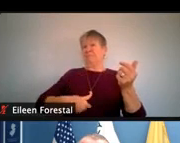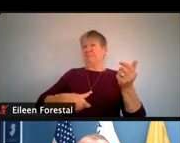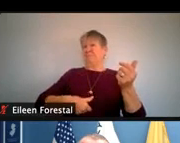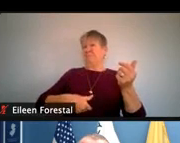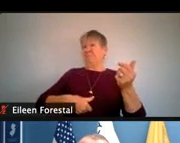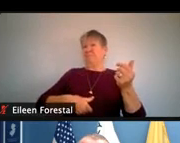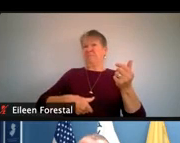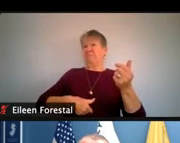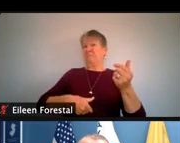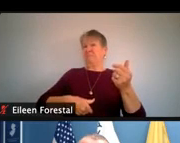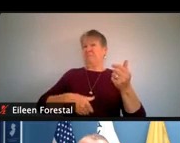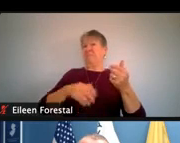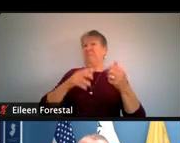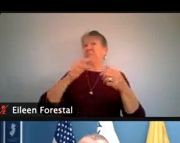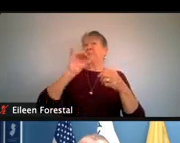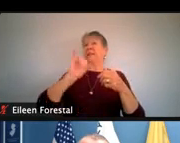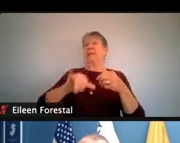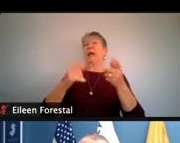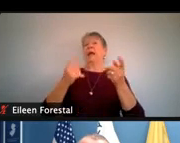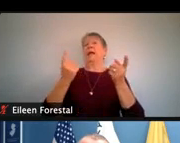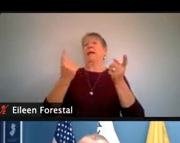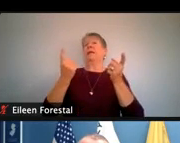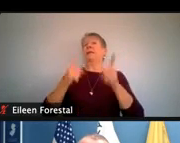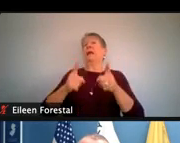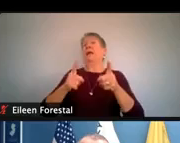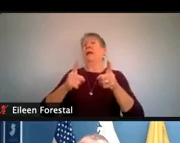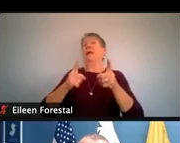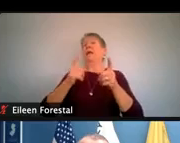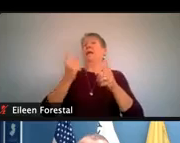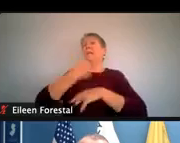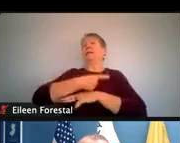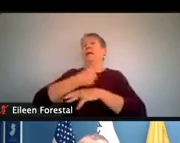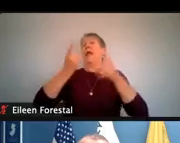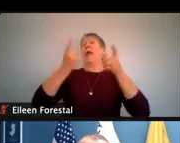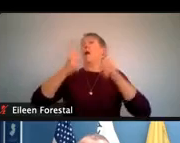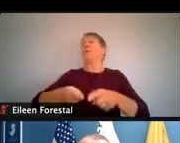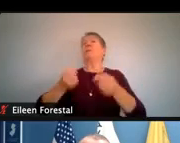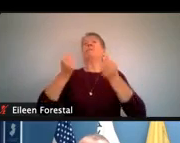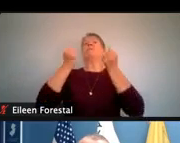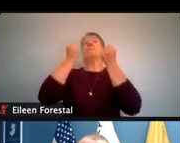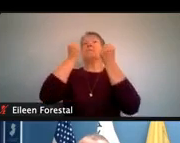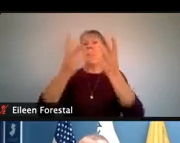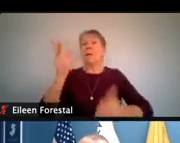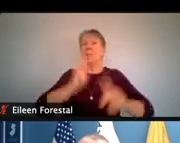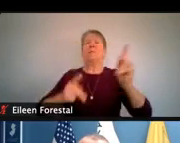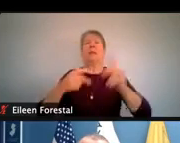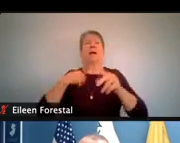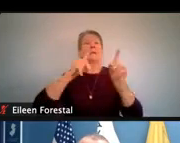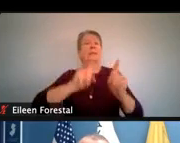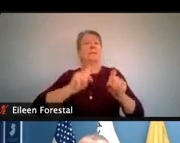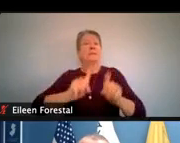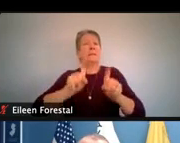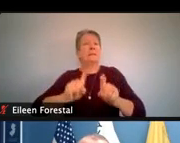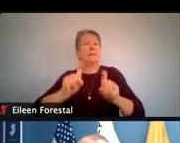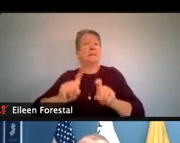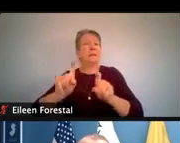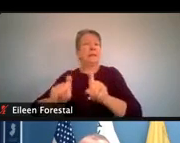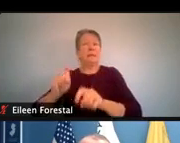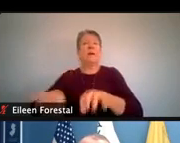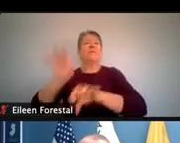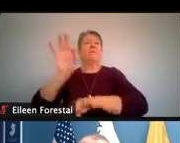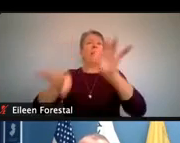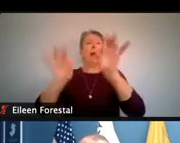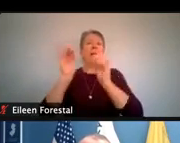come back and color on, but it is an outlier in the sense that it's 50% or more higher than even the